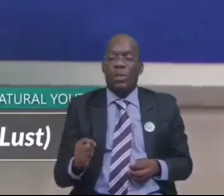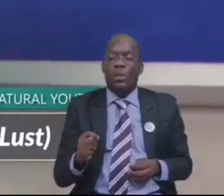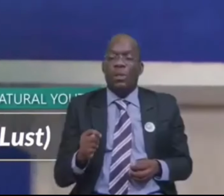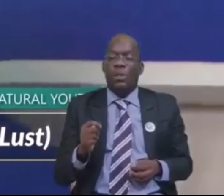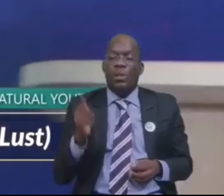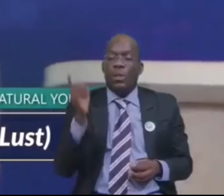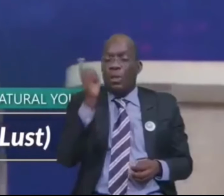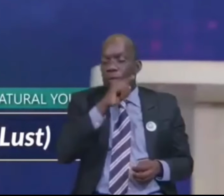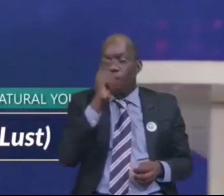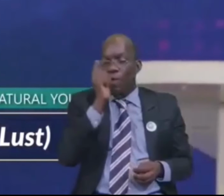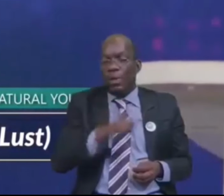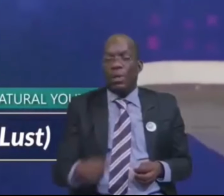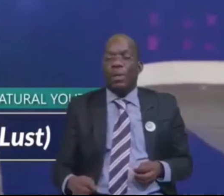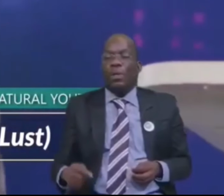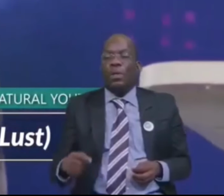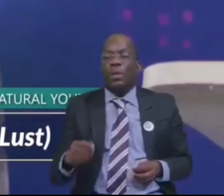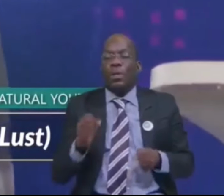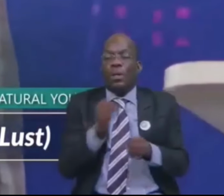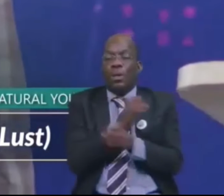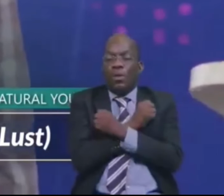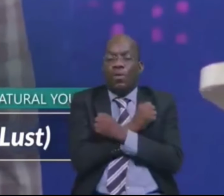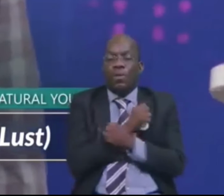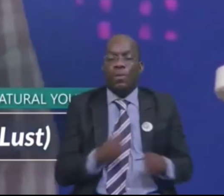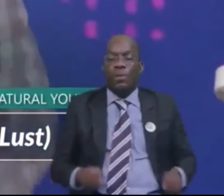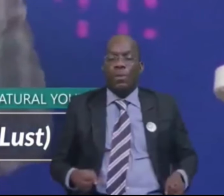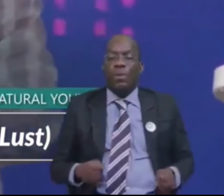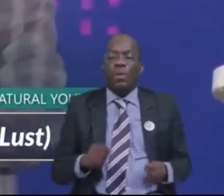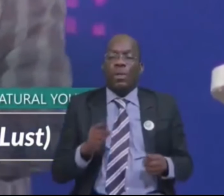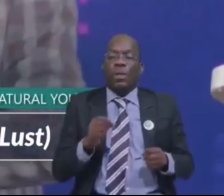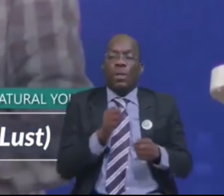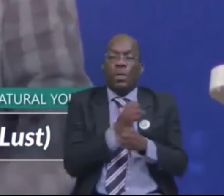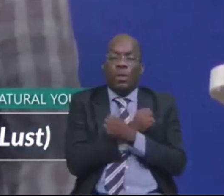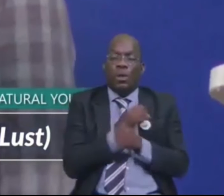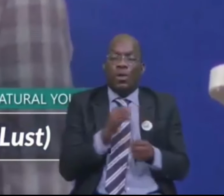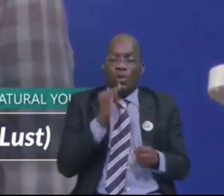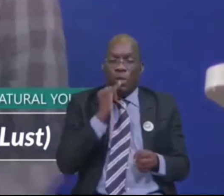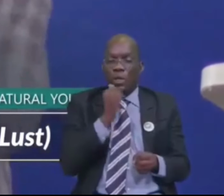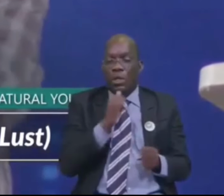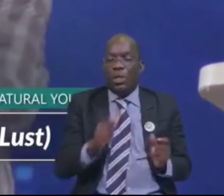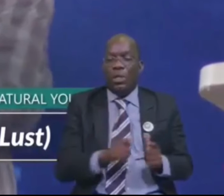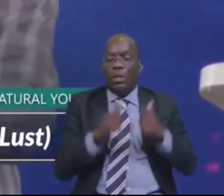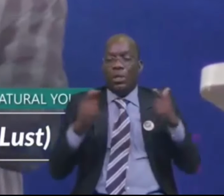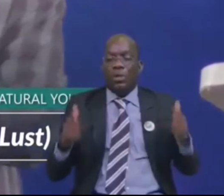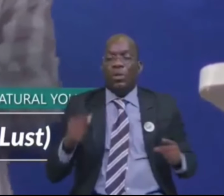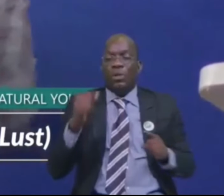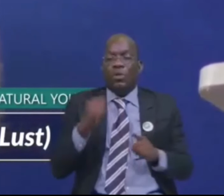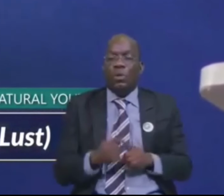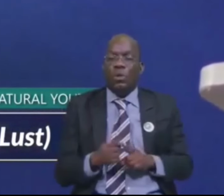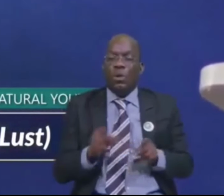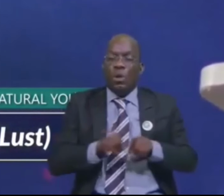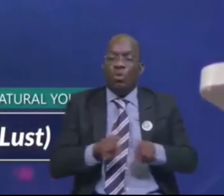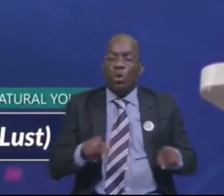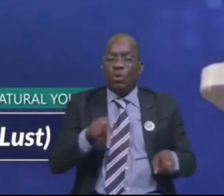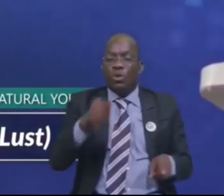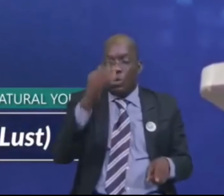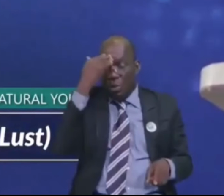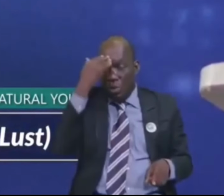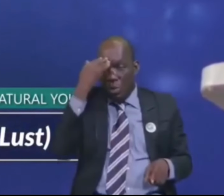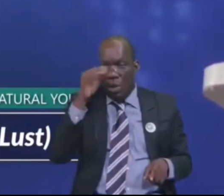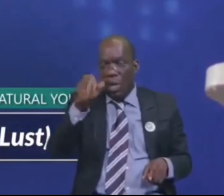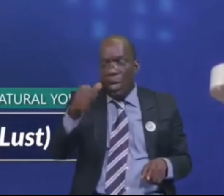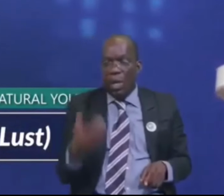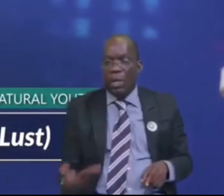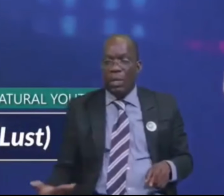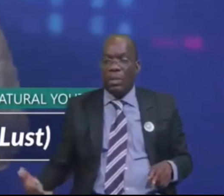Love is a wonderful word. Love is a great word. But you know, anything